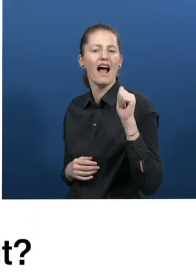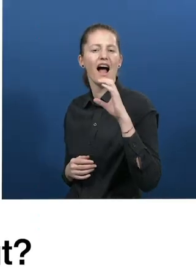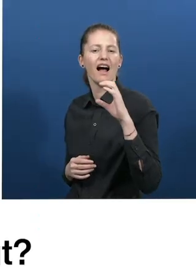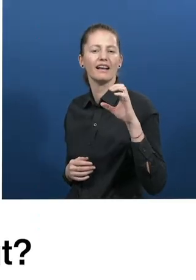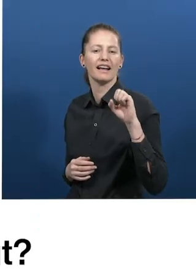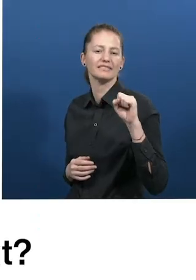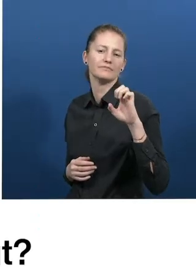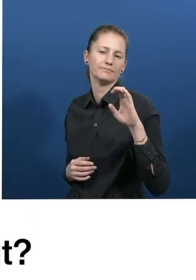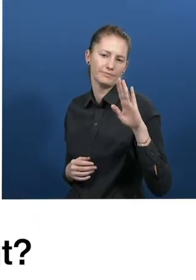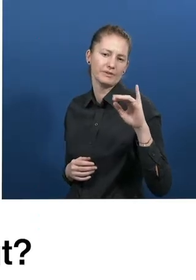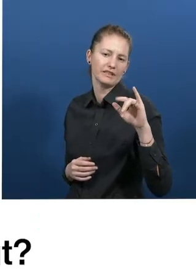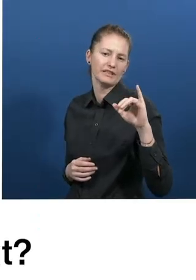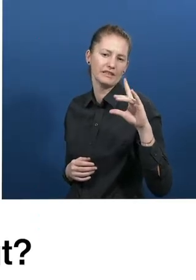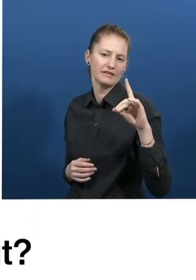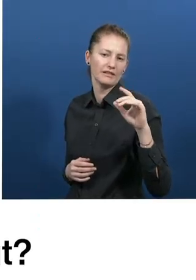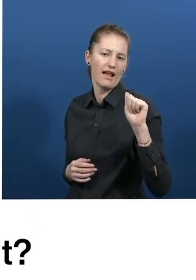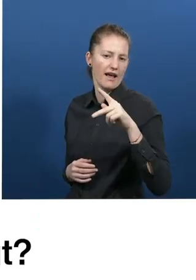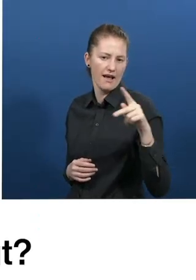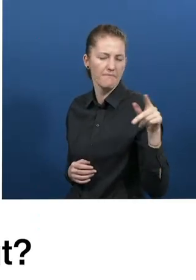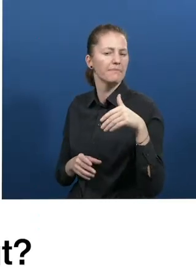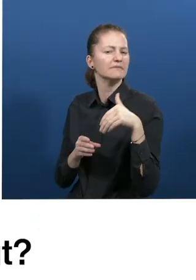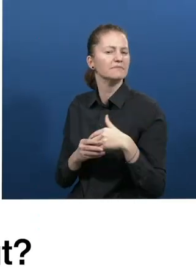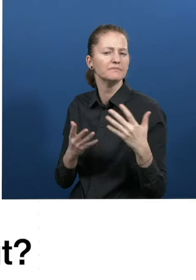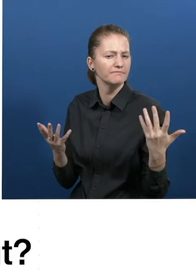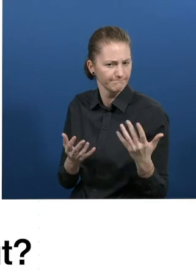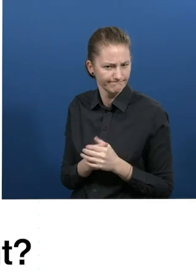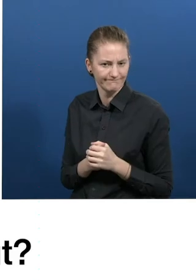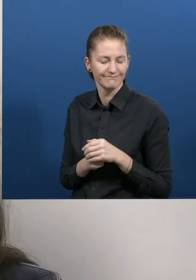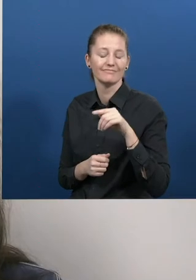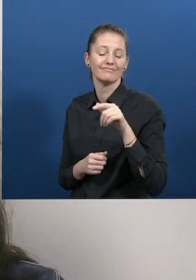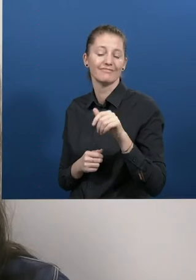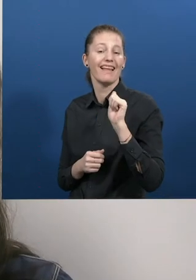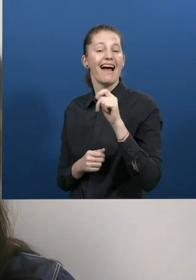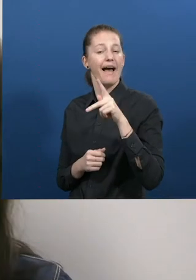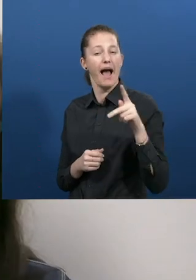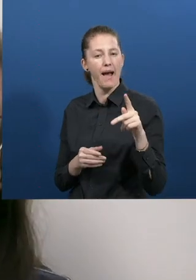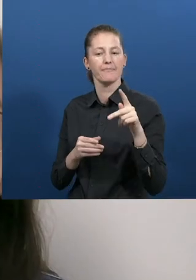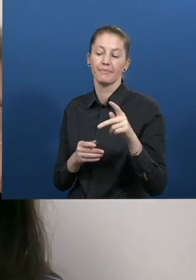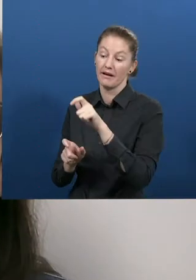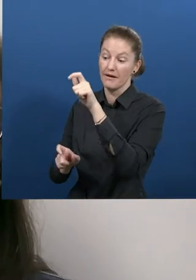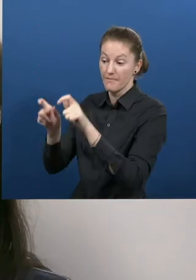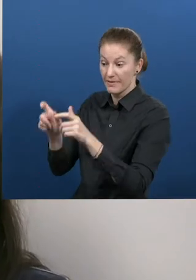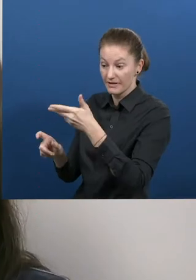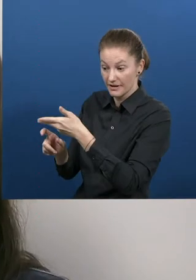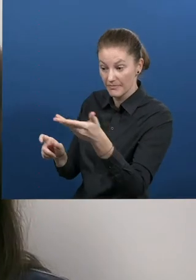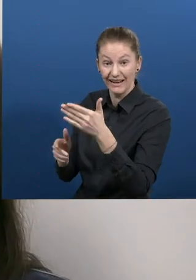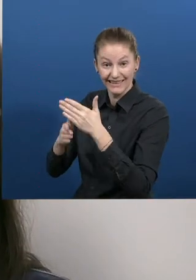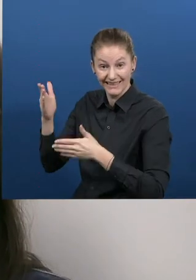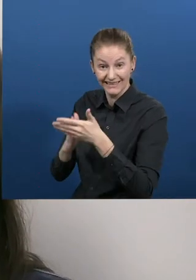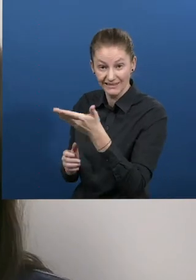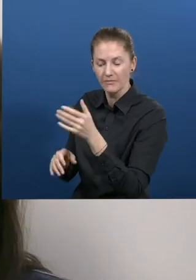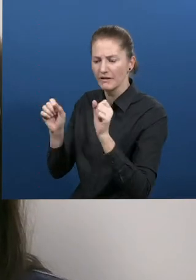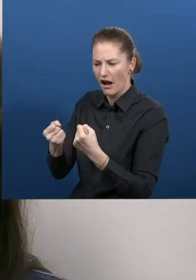What is AccesibilidApp about? La aplicación es un recurso que promueve